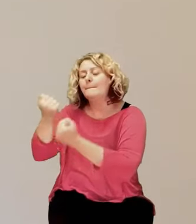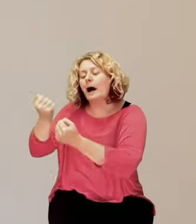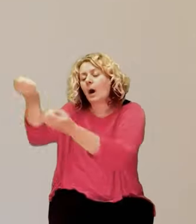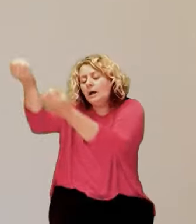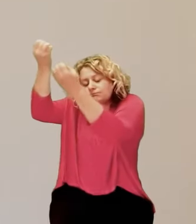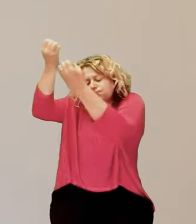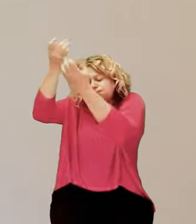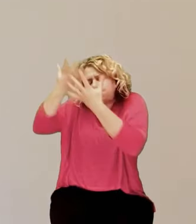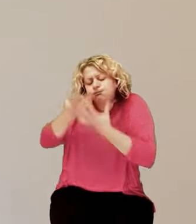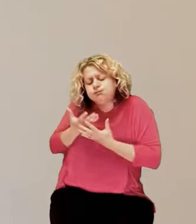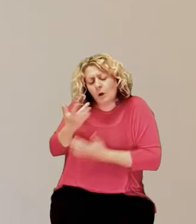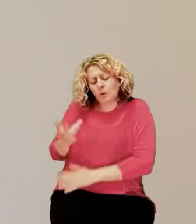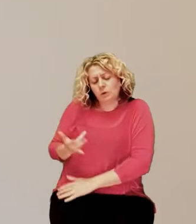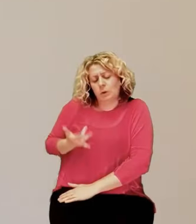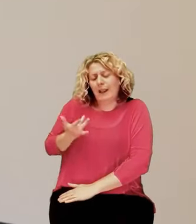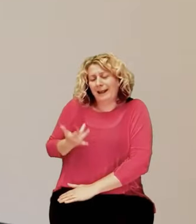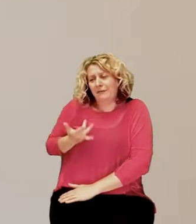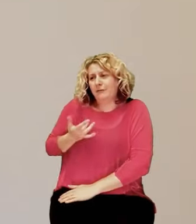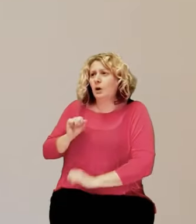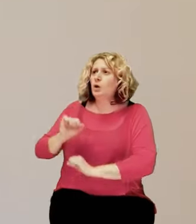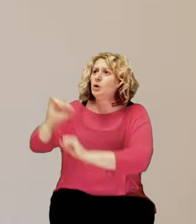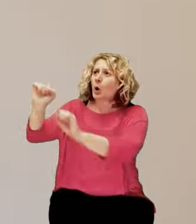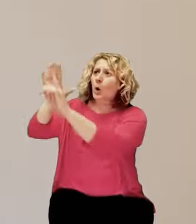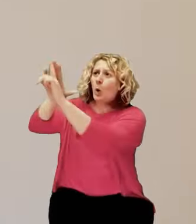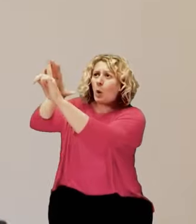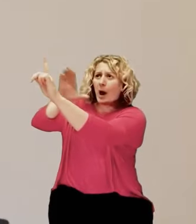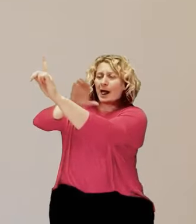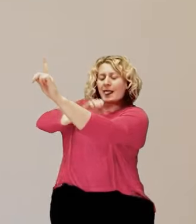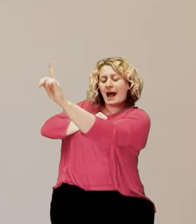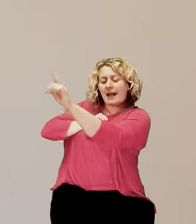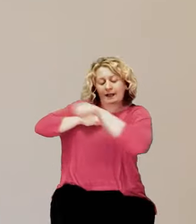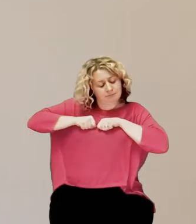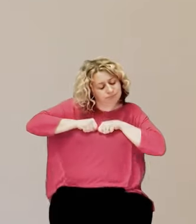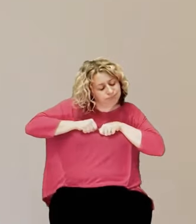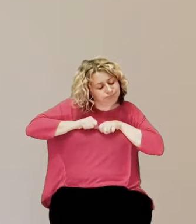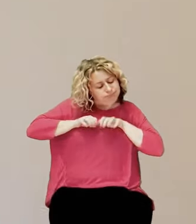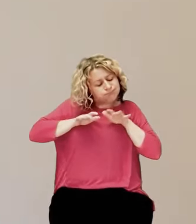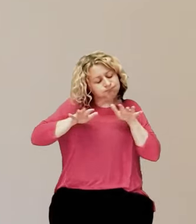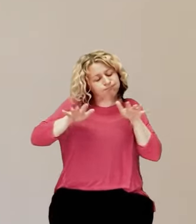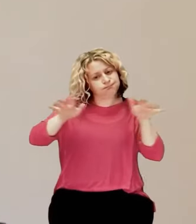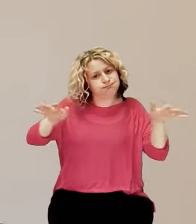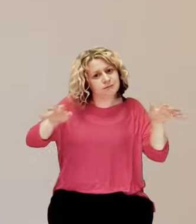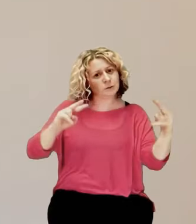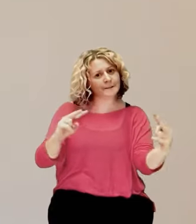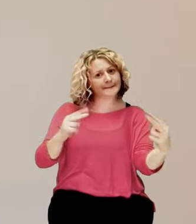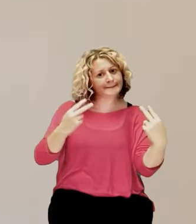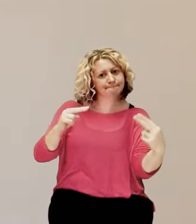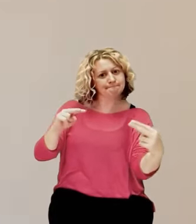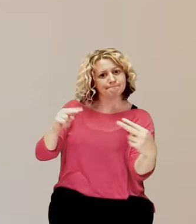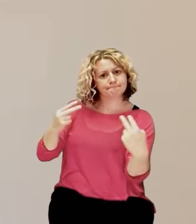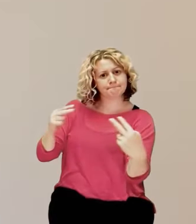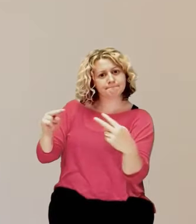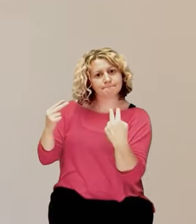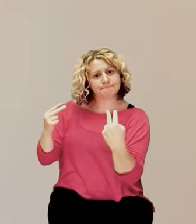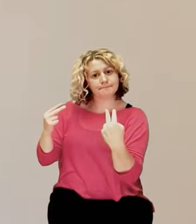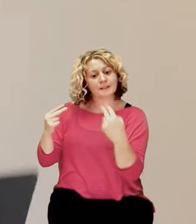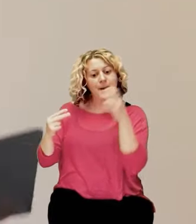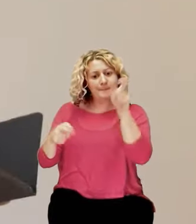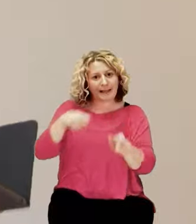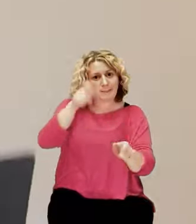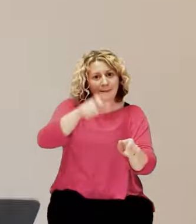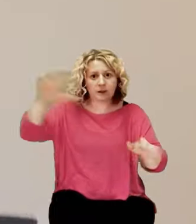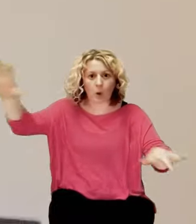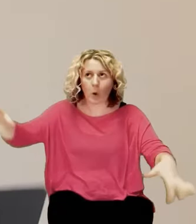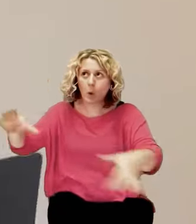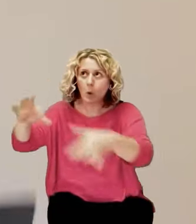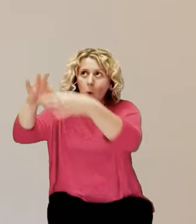godliness flood through me. May the attraction of Jesus who lives in me reach people for himself